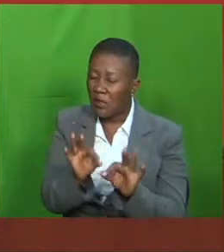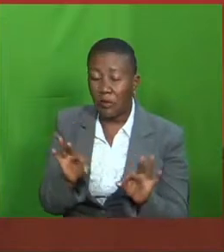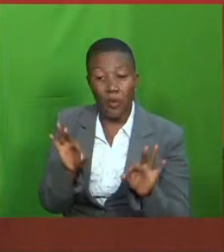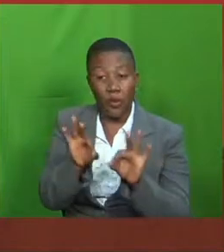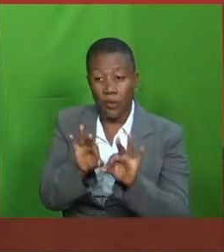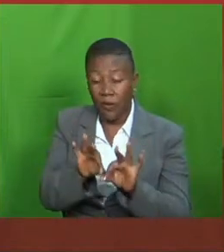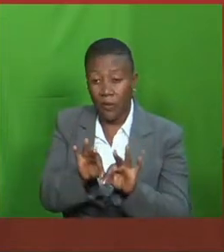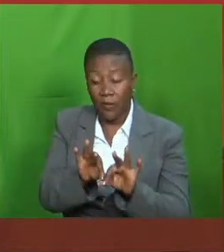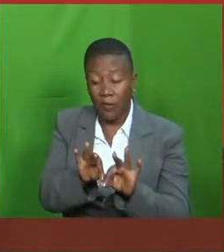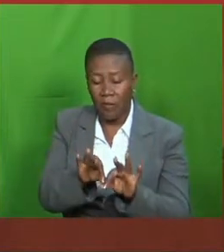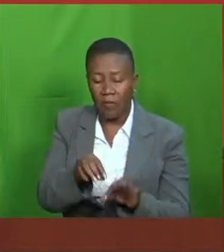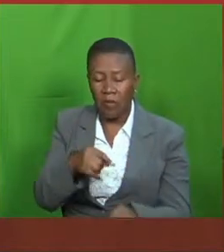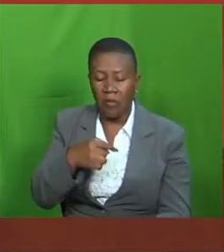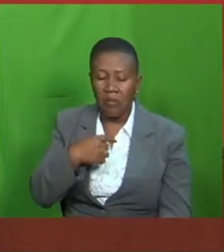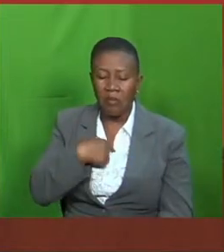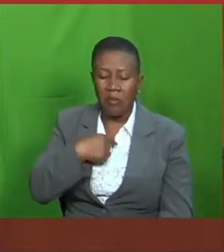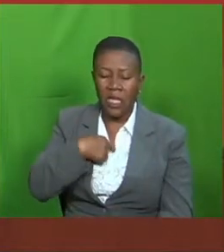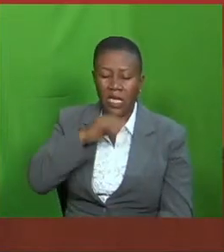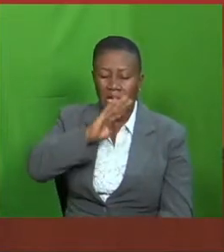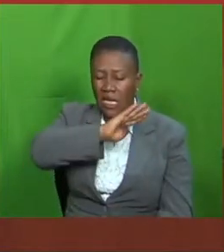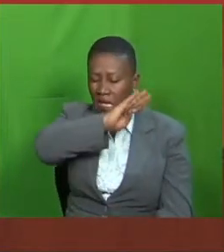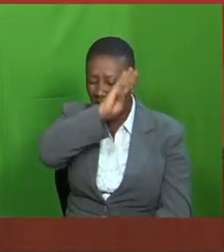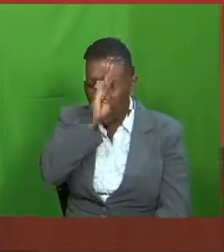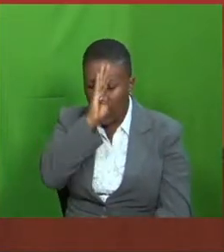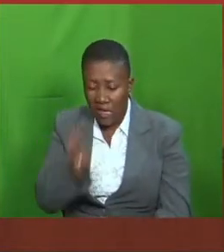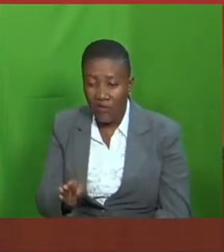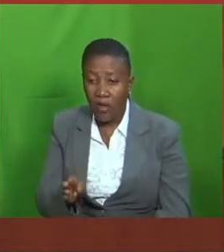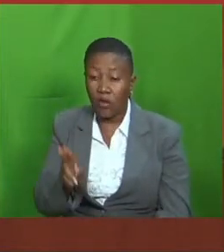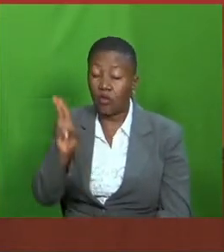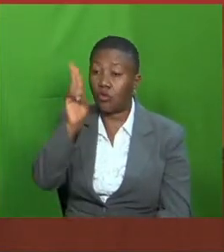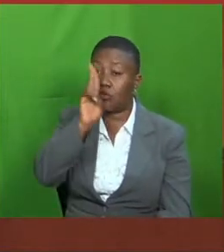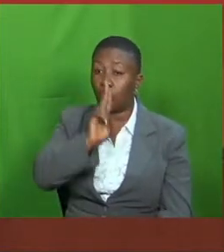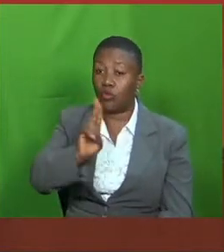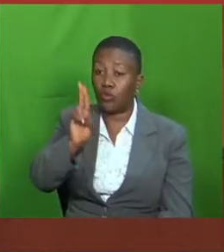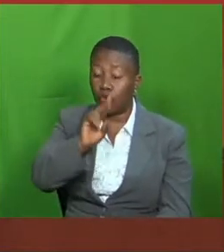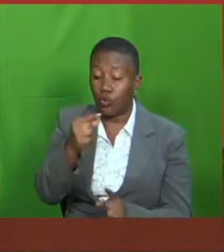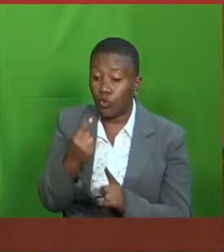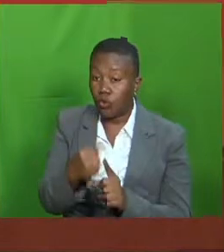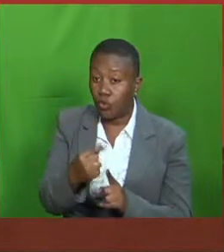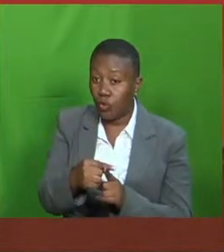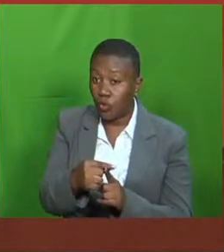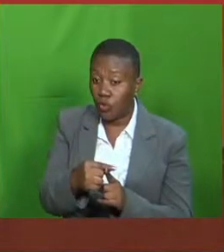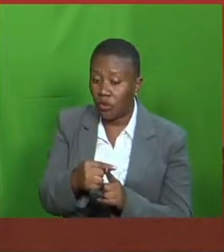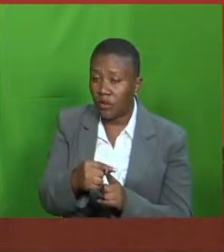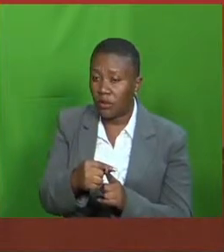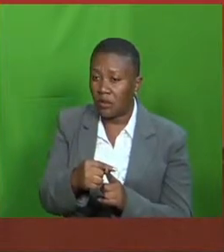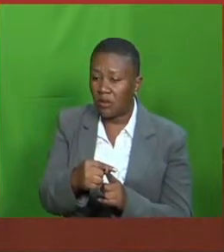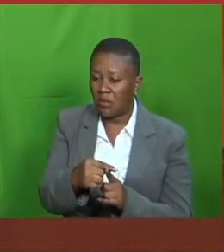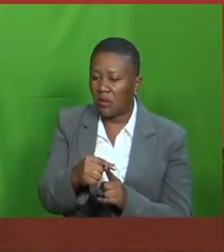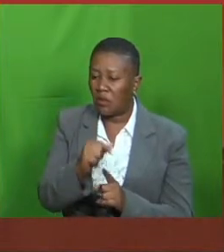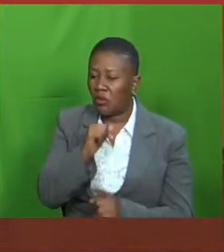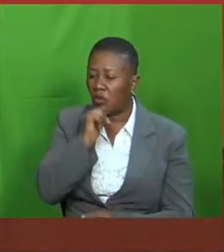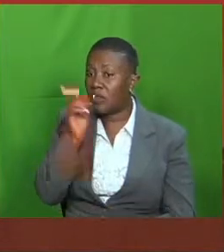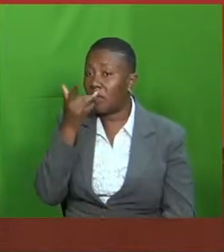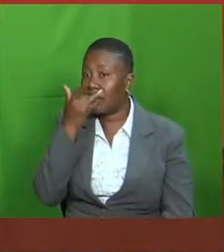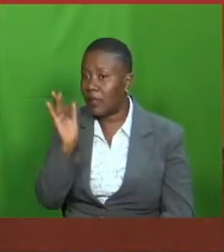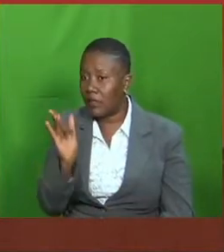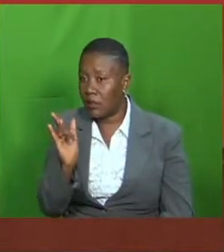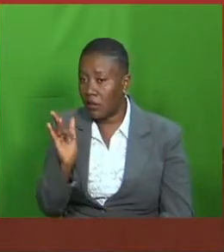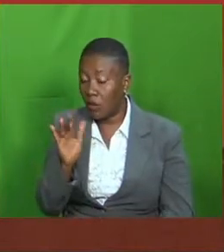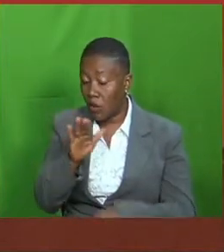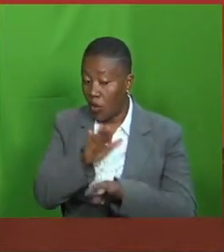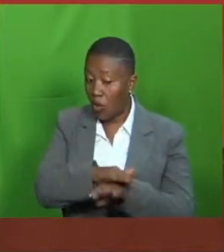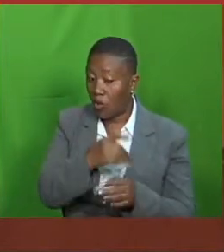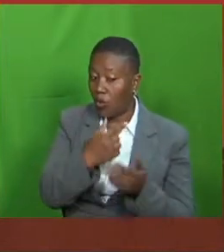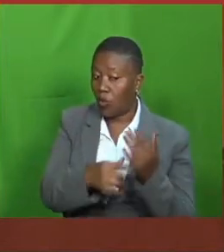I will never use the words unfortunate on your disagreement.